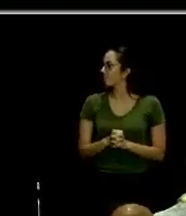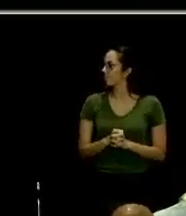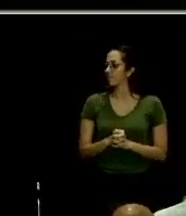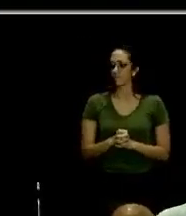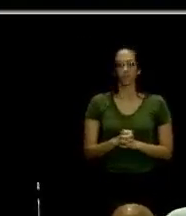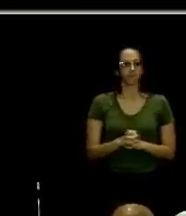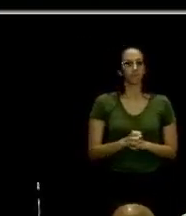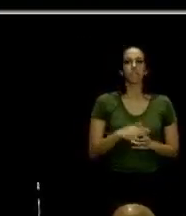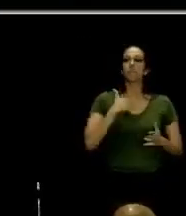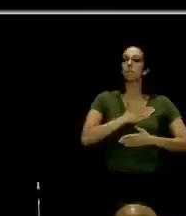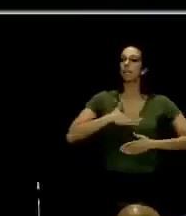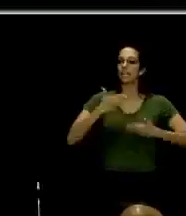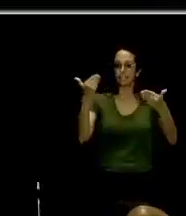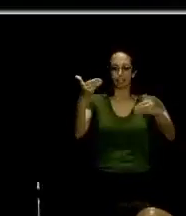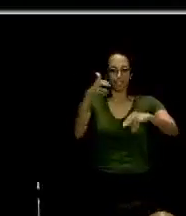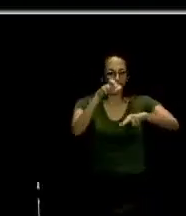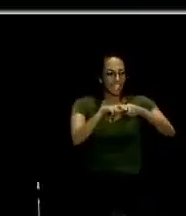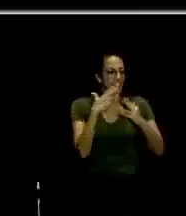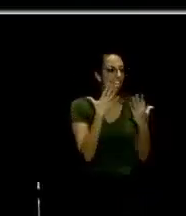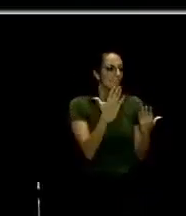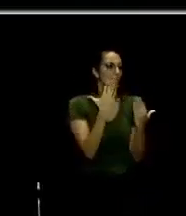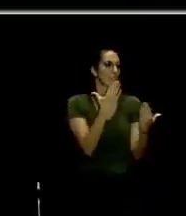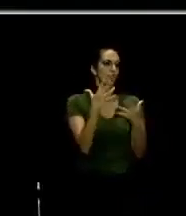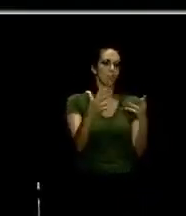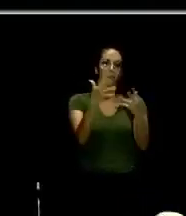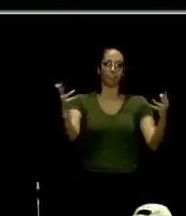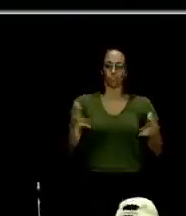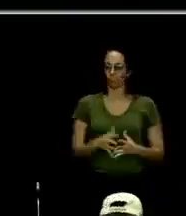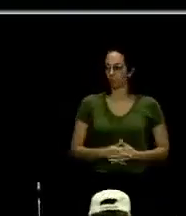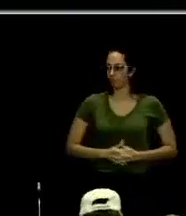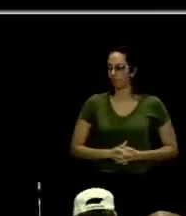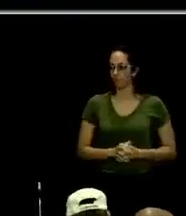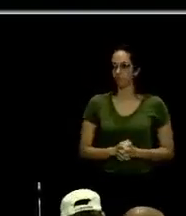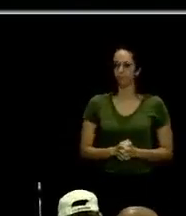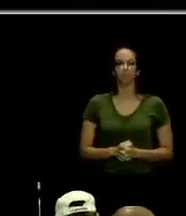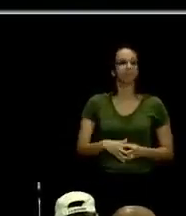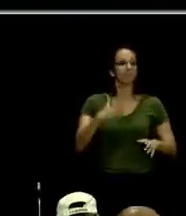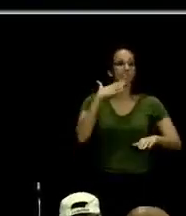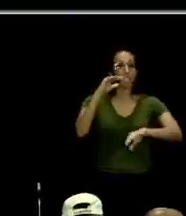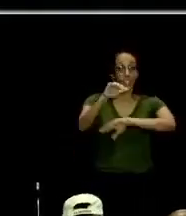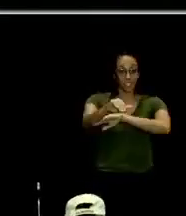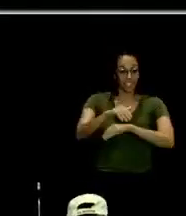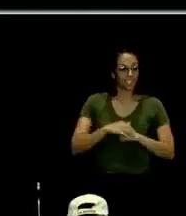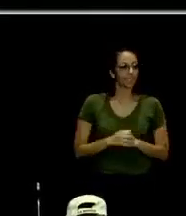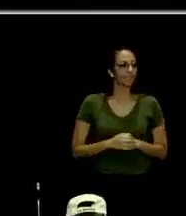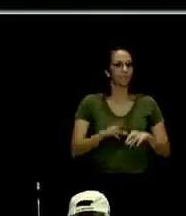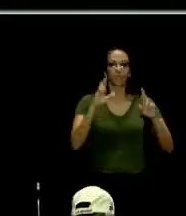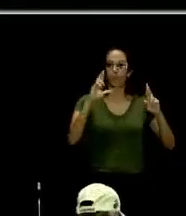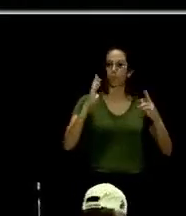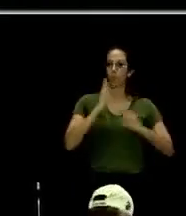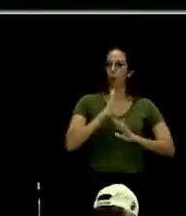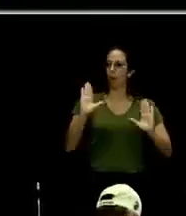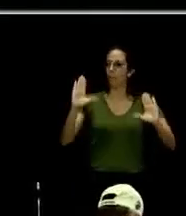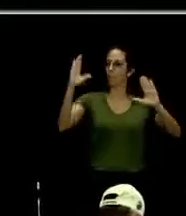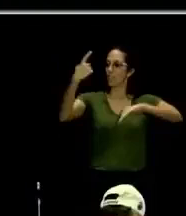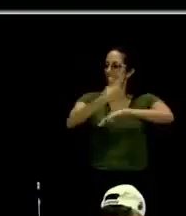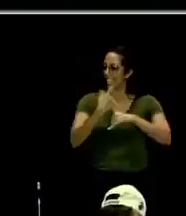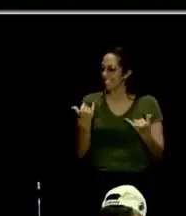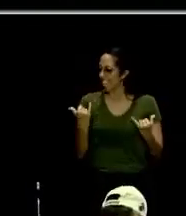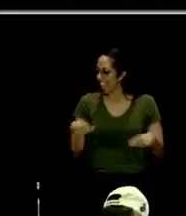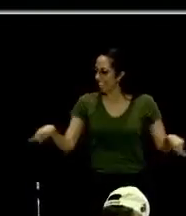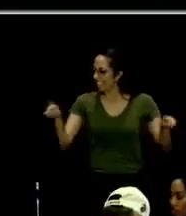Y'all can be seated. Thank you so much. Good evening. I hope you all had a great day.